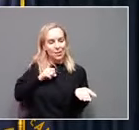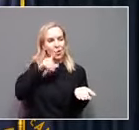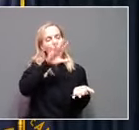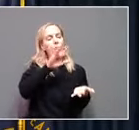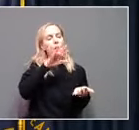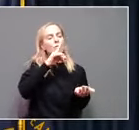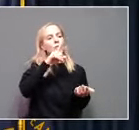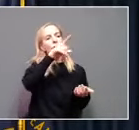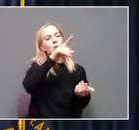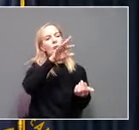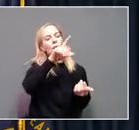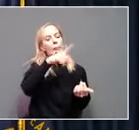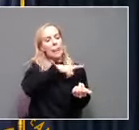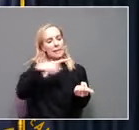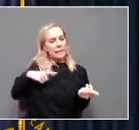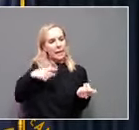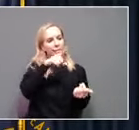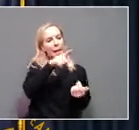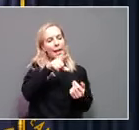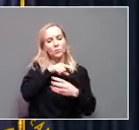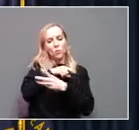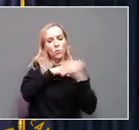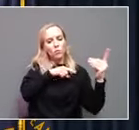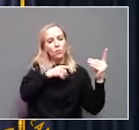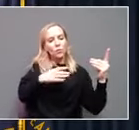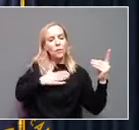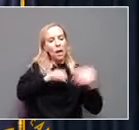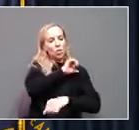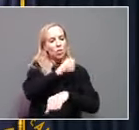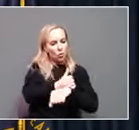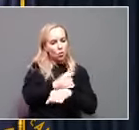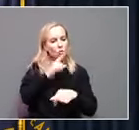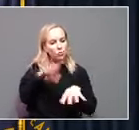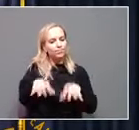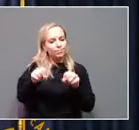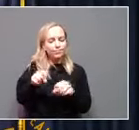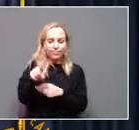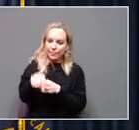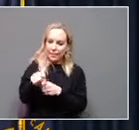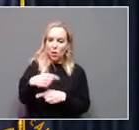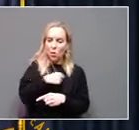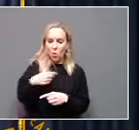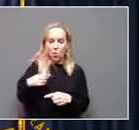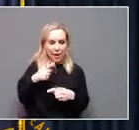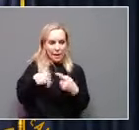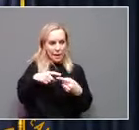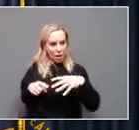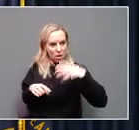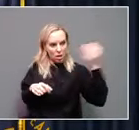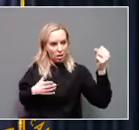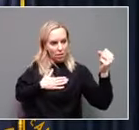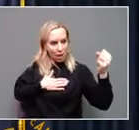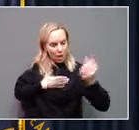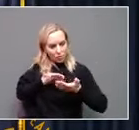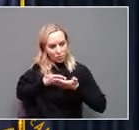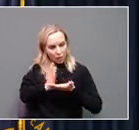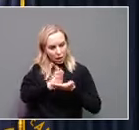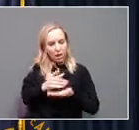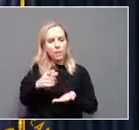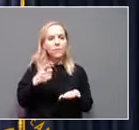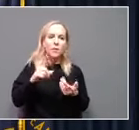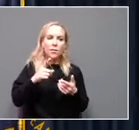executive branch to take the emergency steps necessary, we've lost almost double the number of people per month that the legislature has